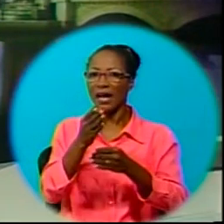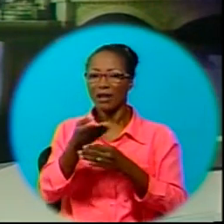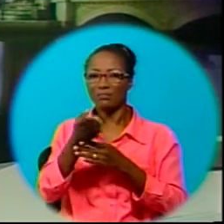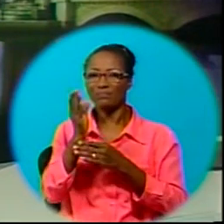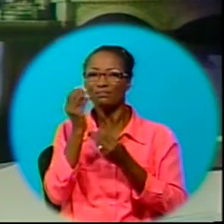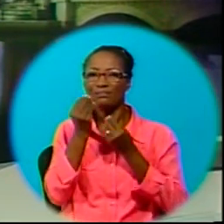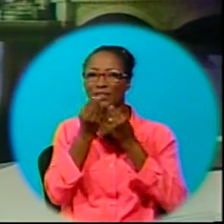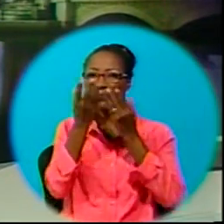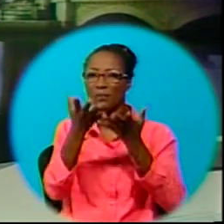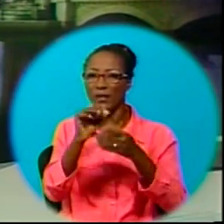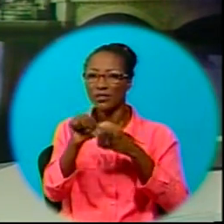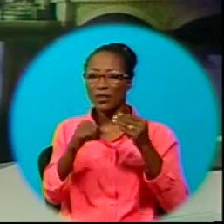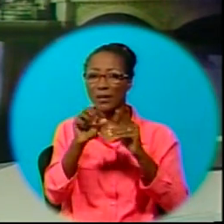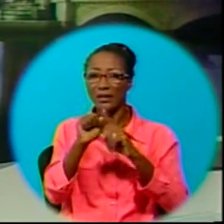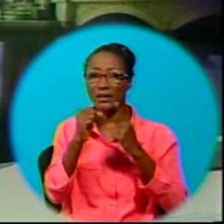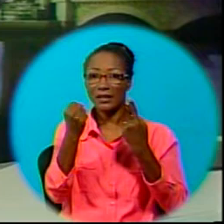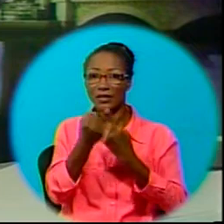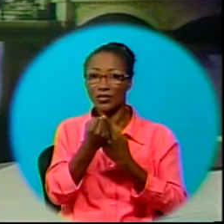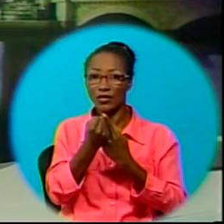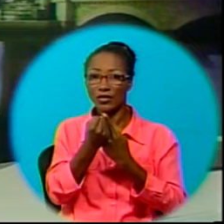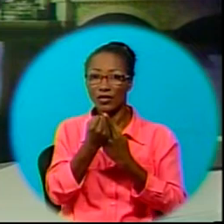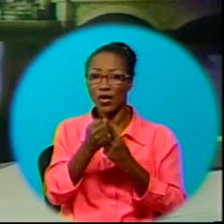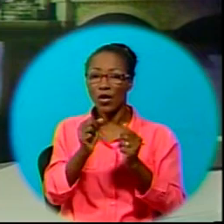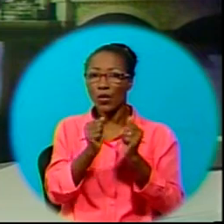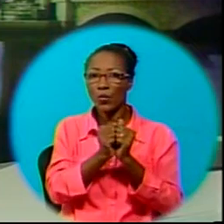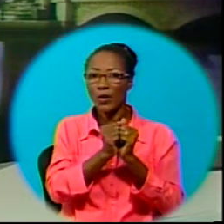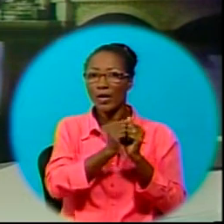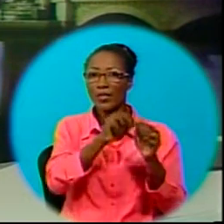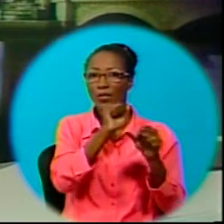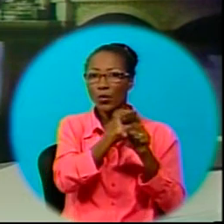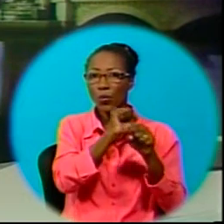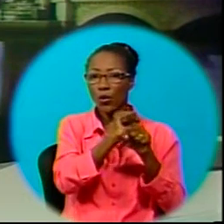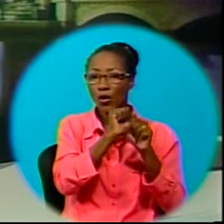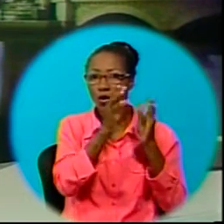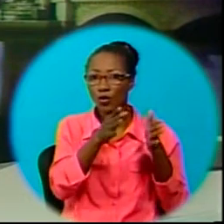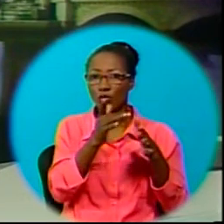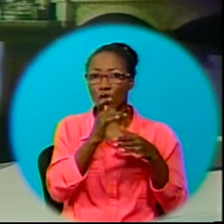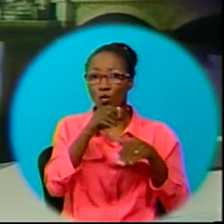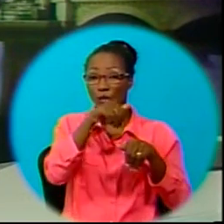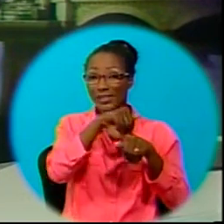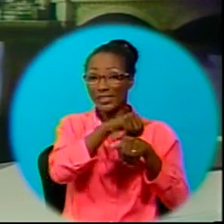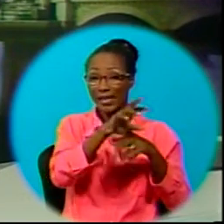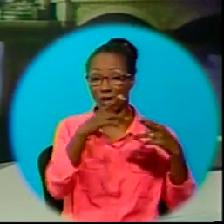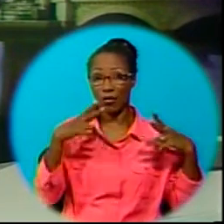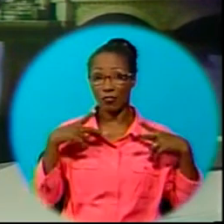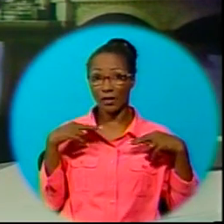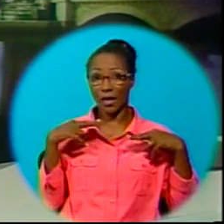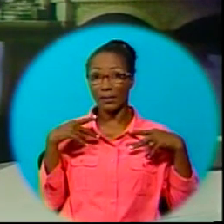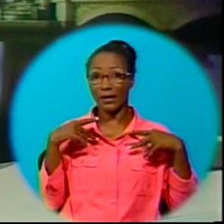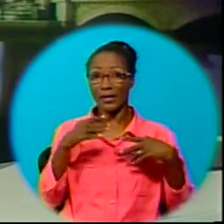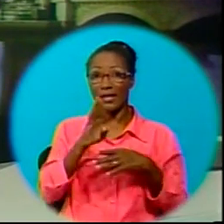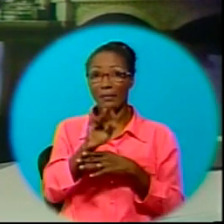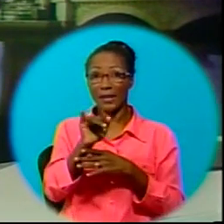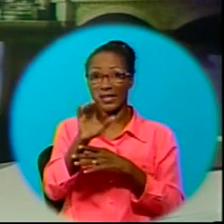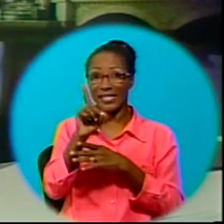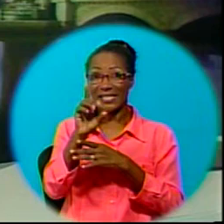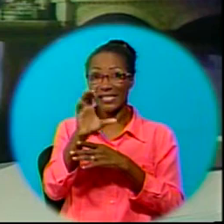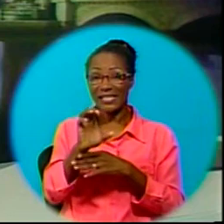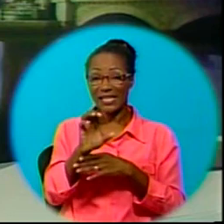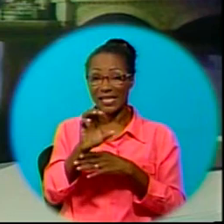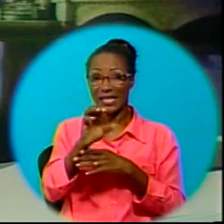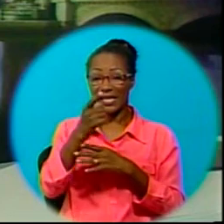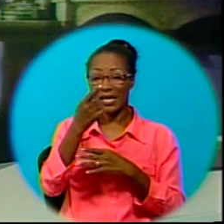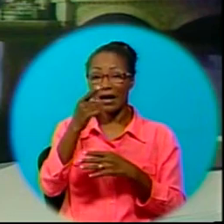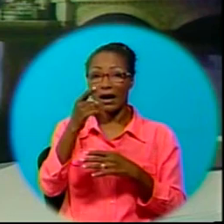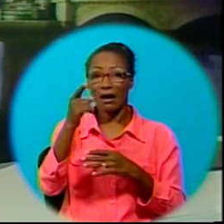that corporation in the matter involving the workers who were sent on retirement. She says that the BIDC's lawyer has agreed with the lawyer for the